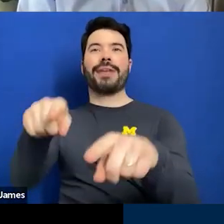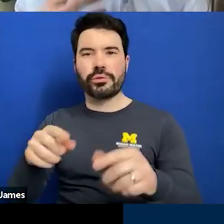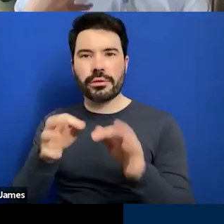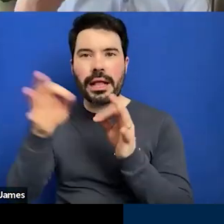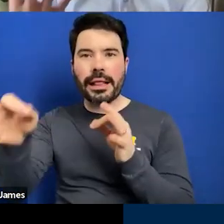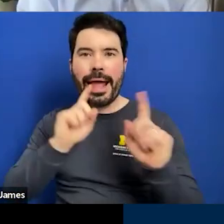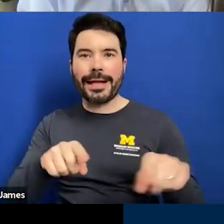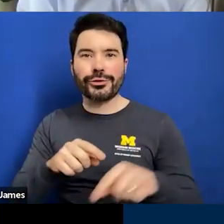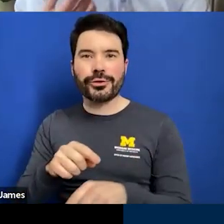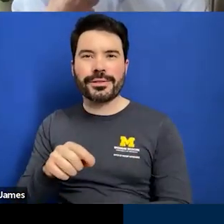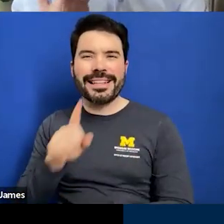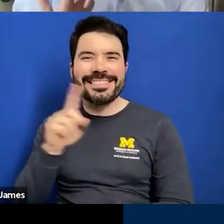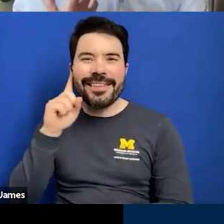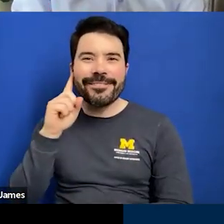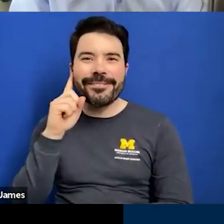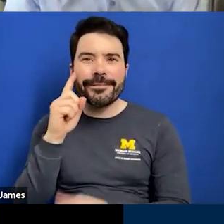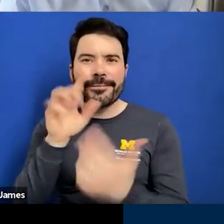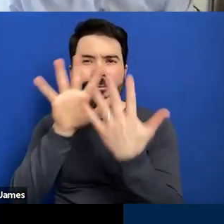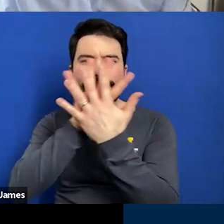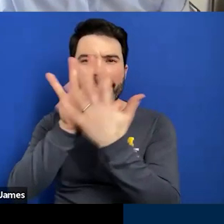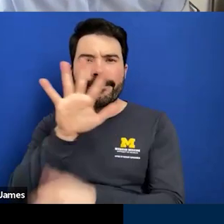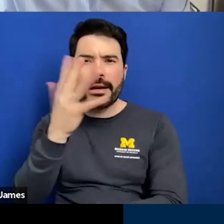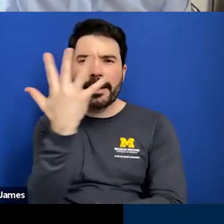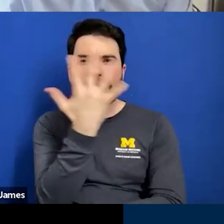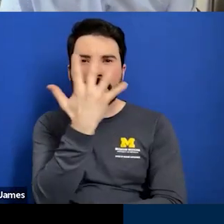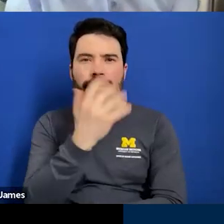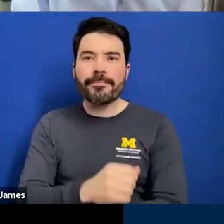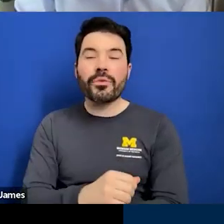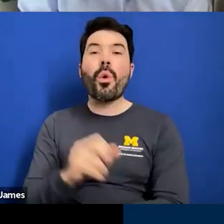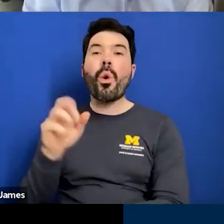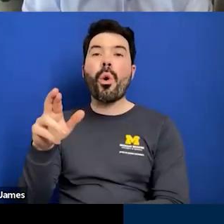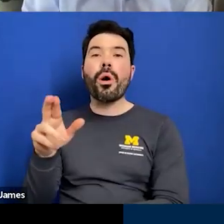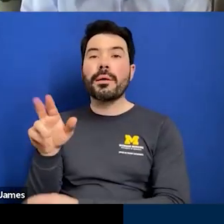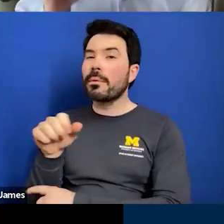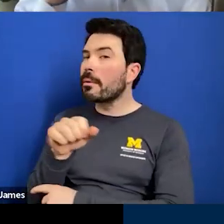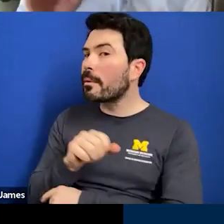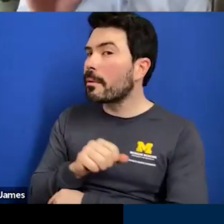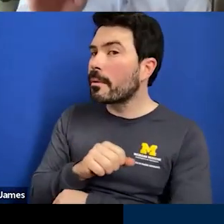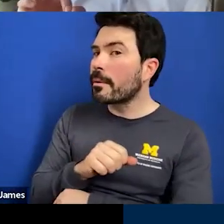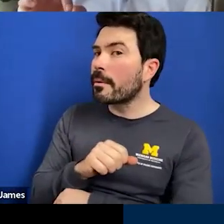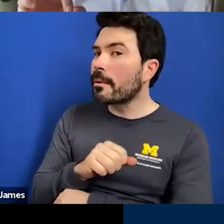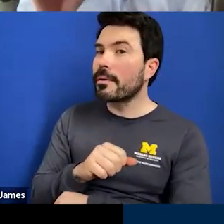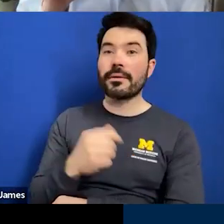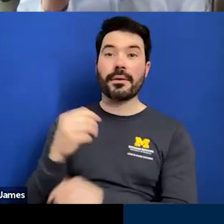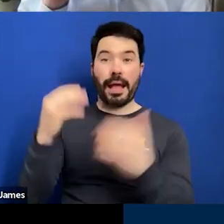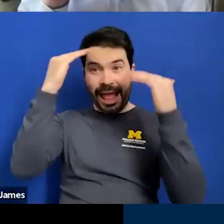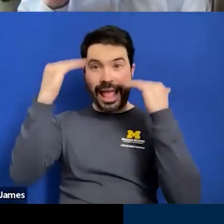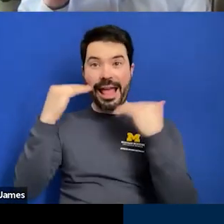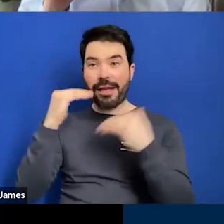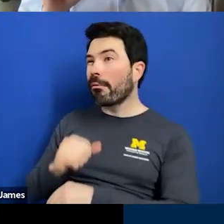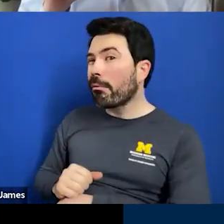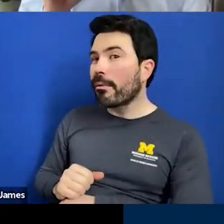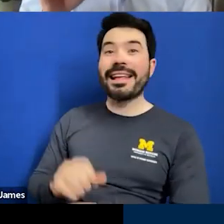So we're talking about like the death stare. The other thing that people do is they'll turn their head toward you. And if you're in a quiet room,